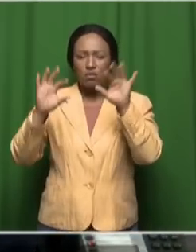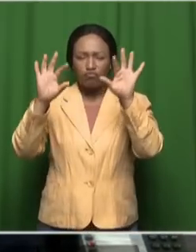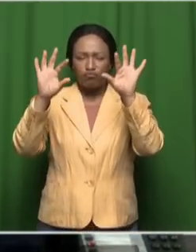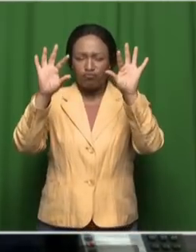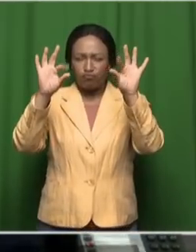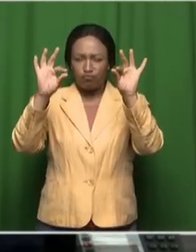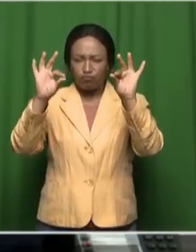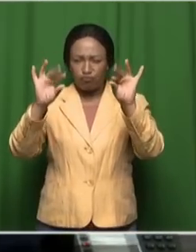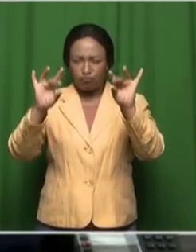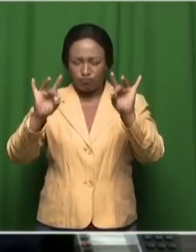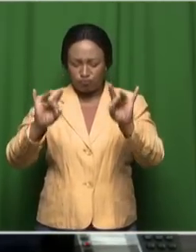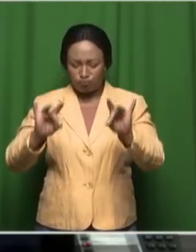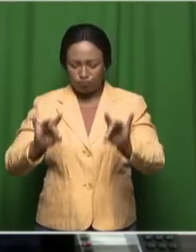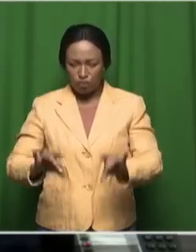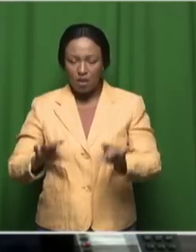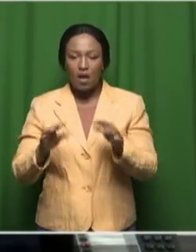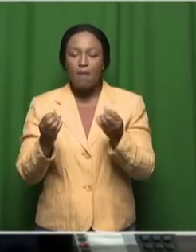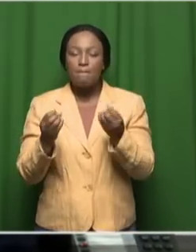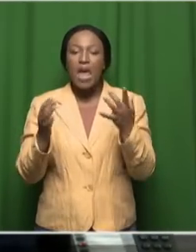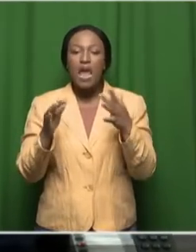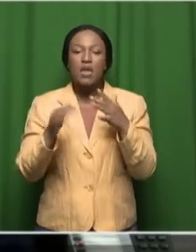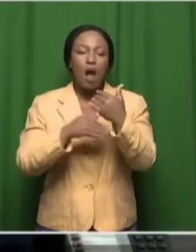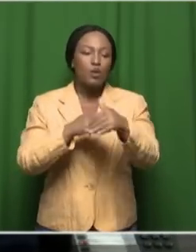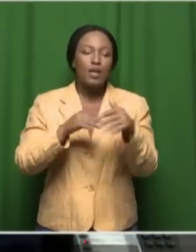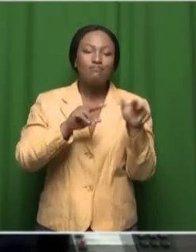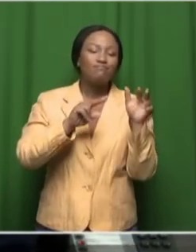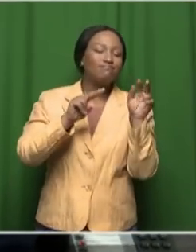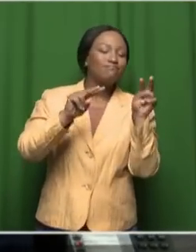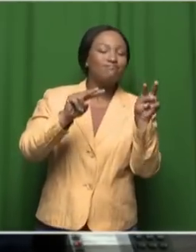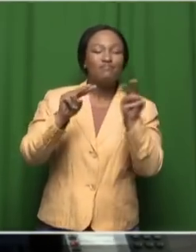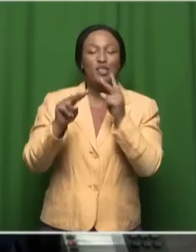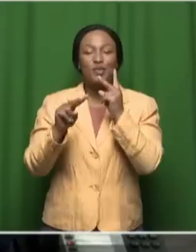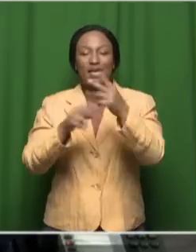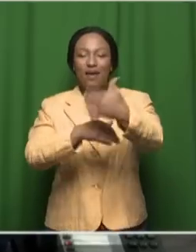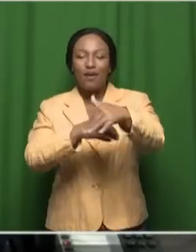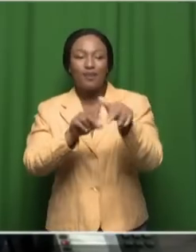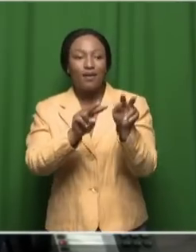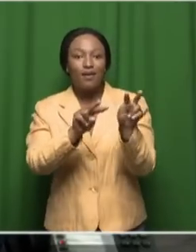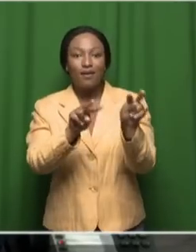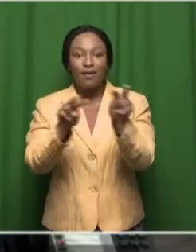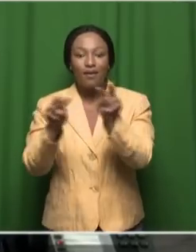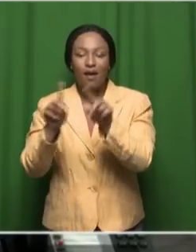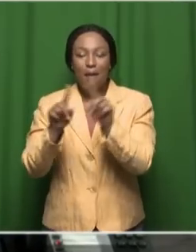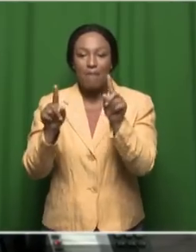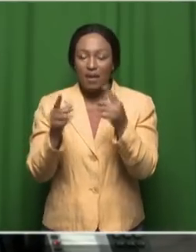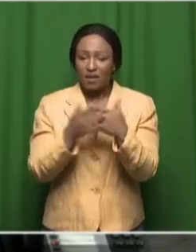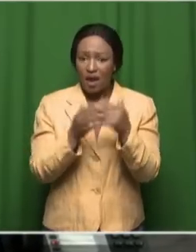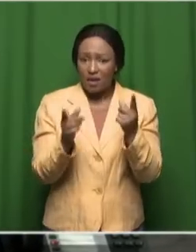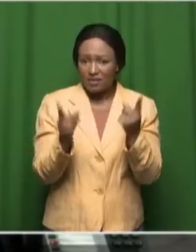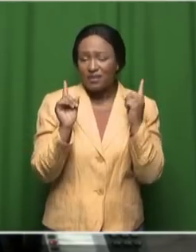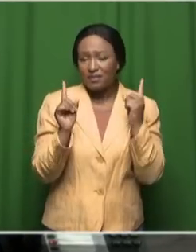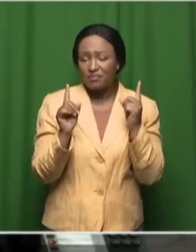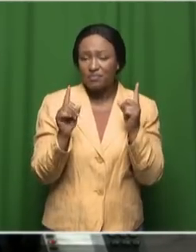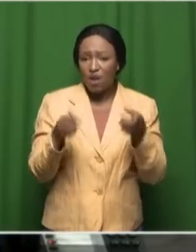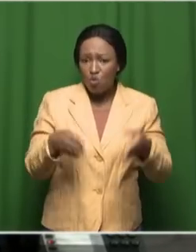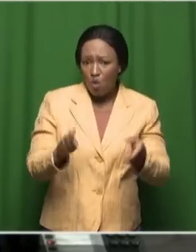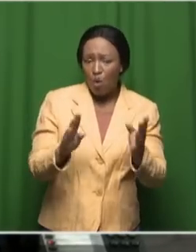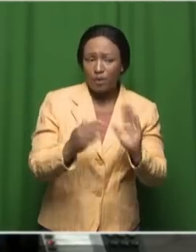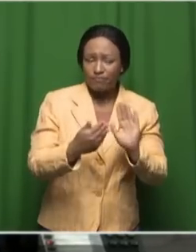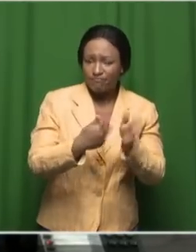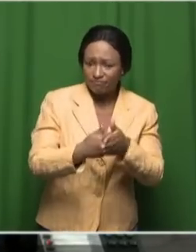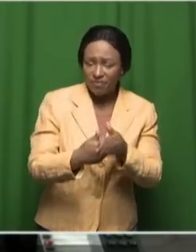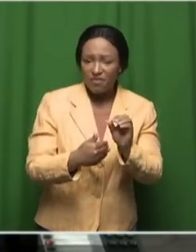there to view the spectacle. But of course, those poses dangers as well in terms of the road closures and